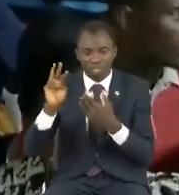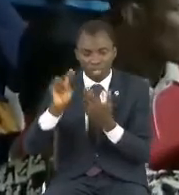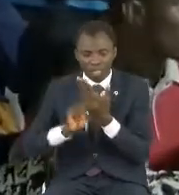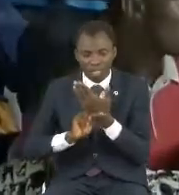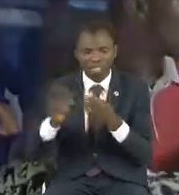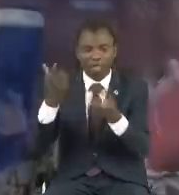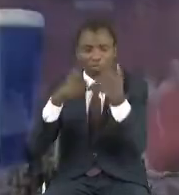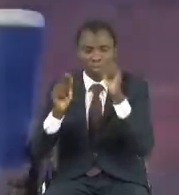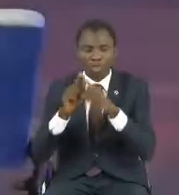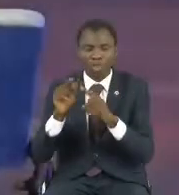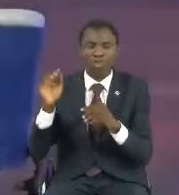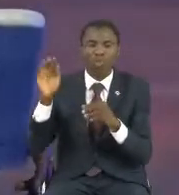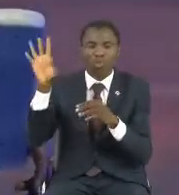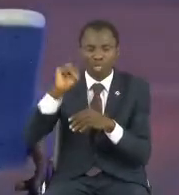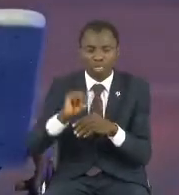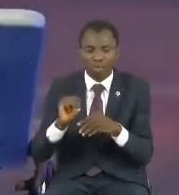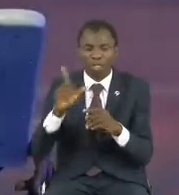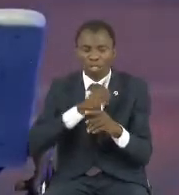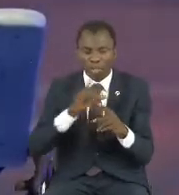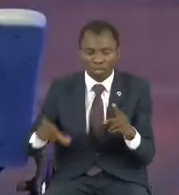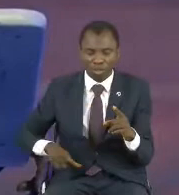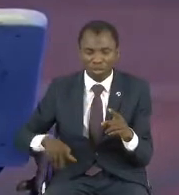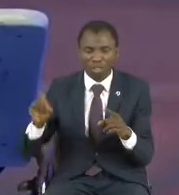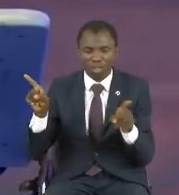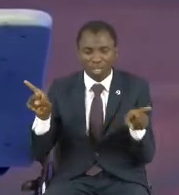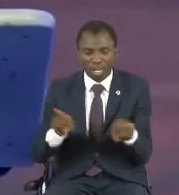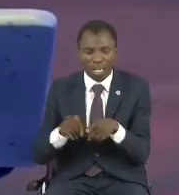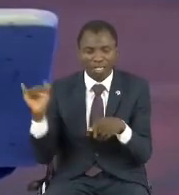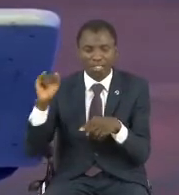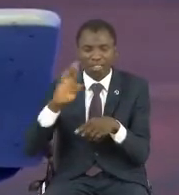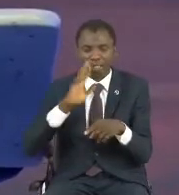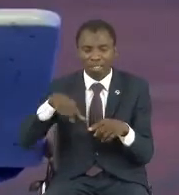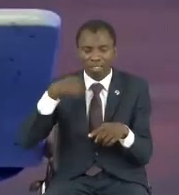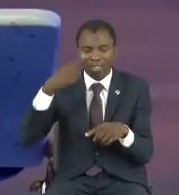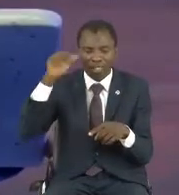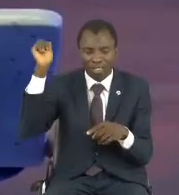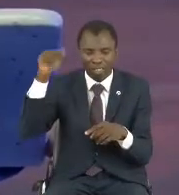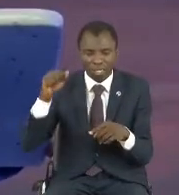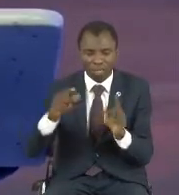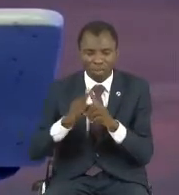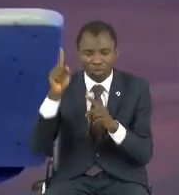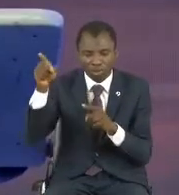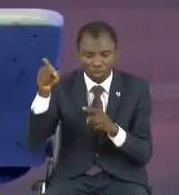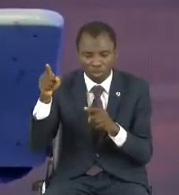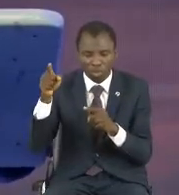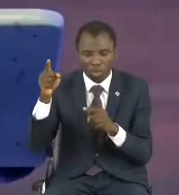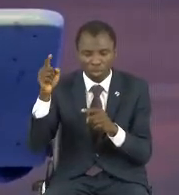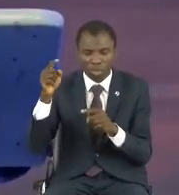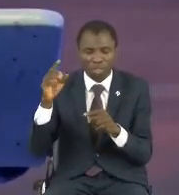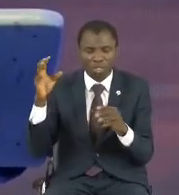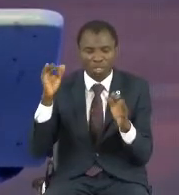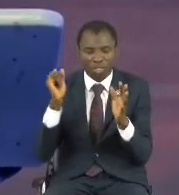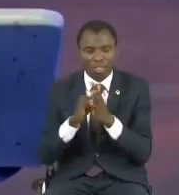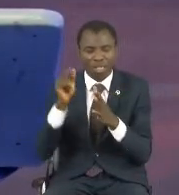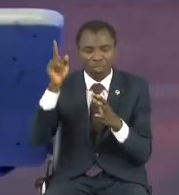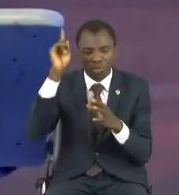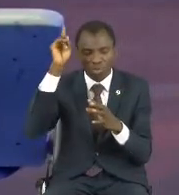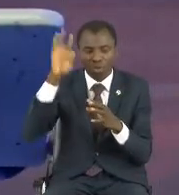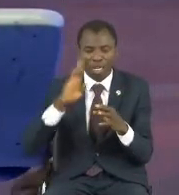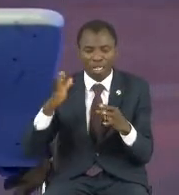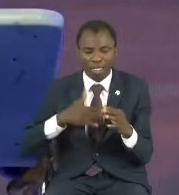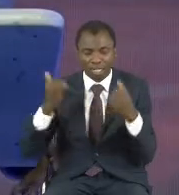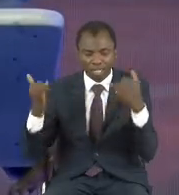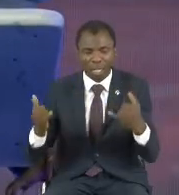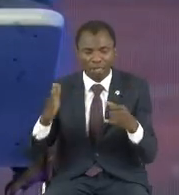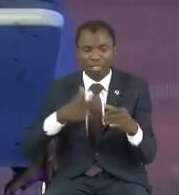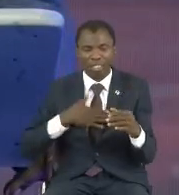them. Lord, as they have said yes to you, that you are now their Savior, their Lord and Redeemer,